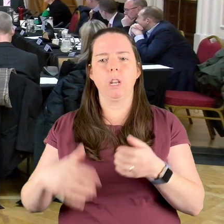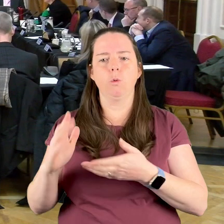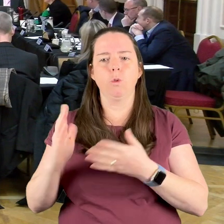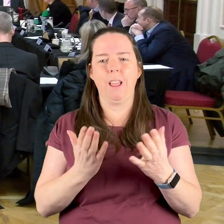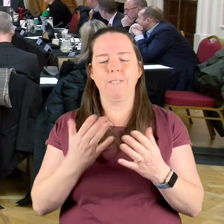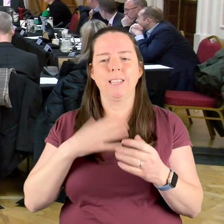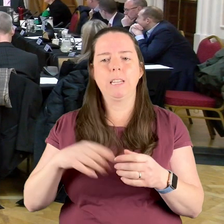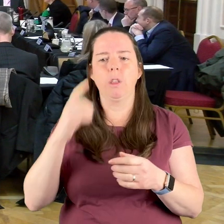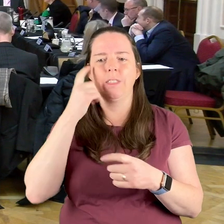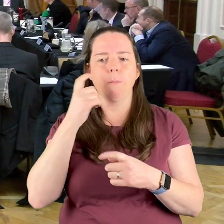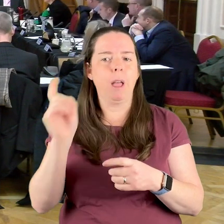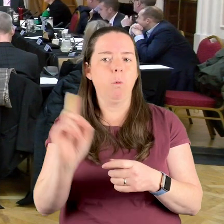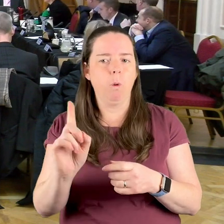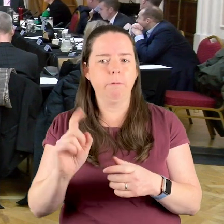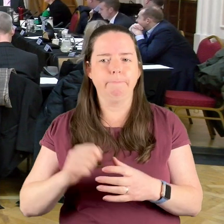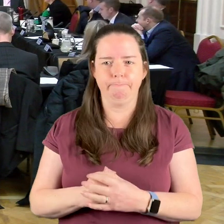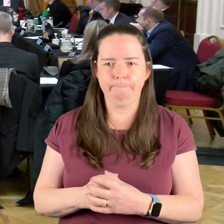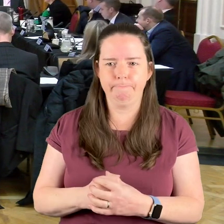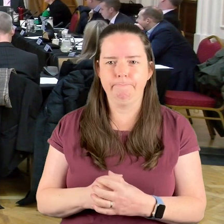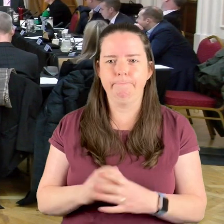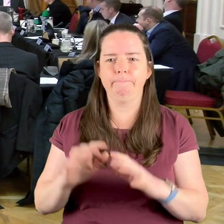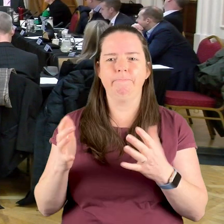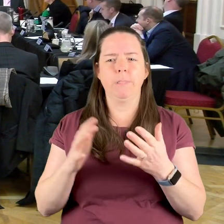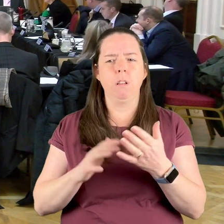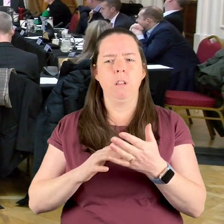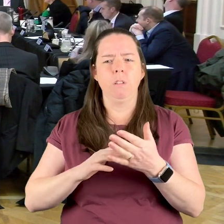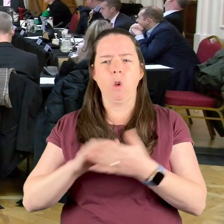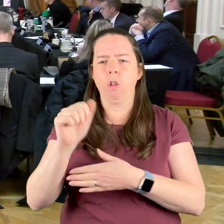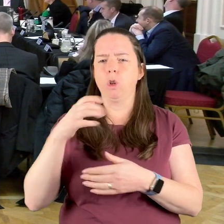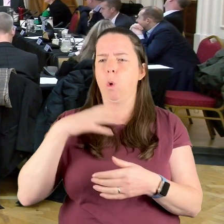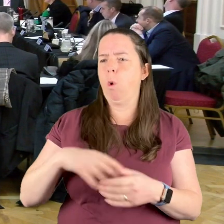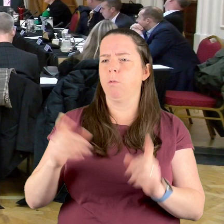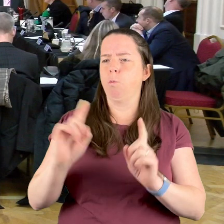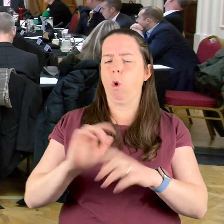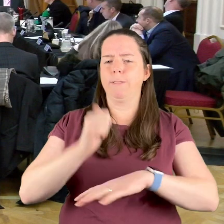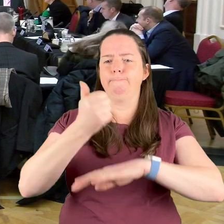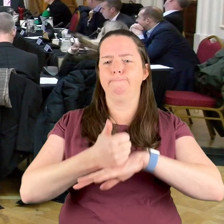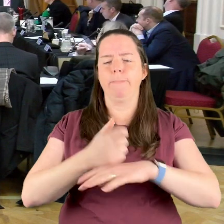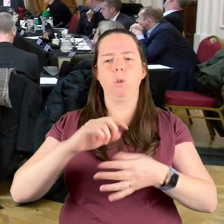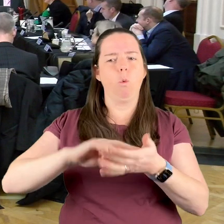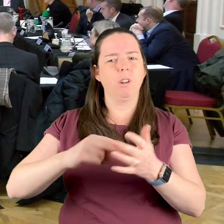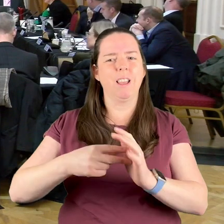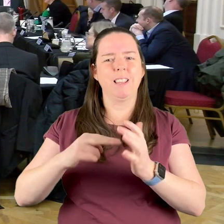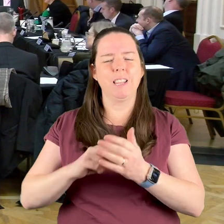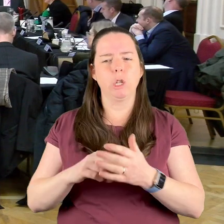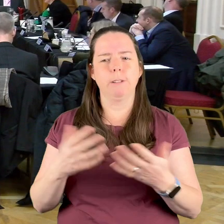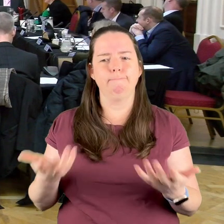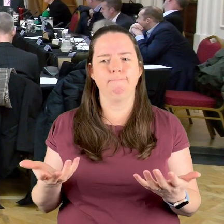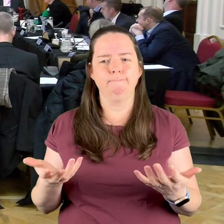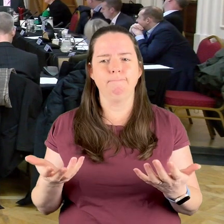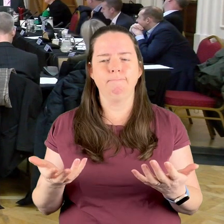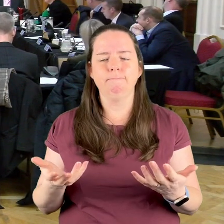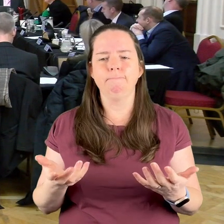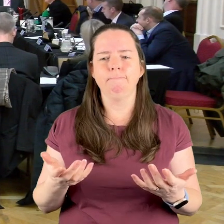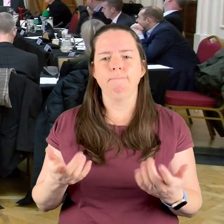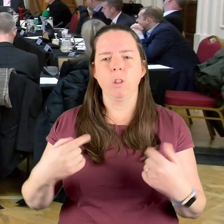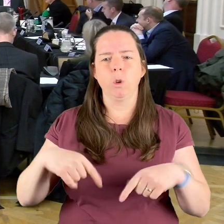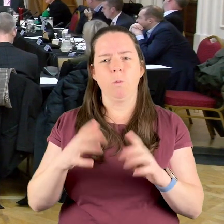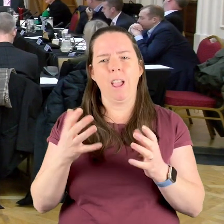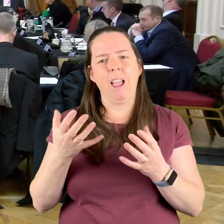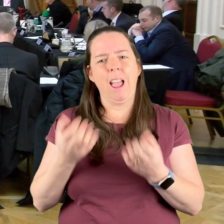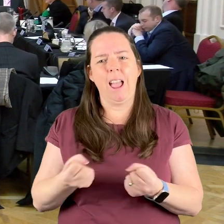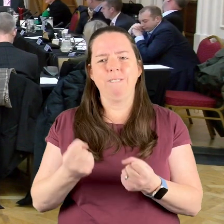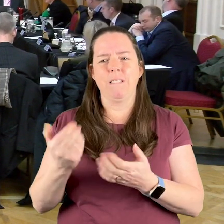who run maternal services need to think about is what sort of culture are we actually setting in our organisation? Do we